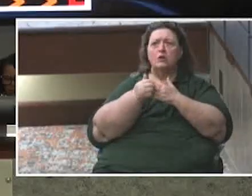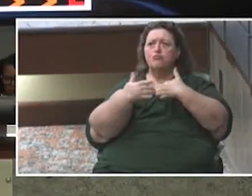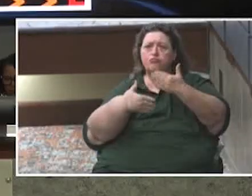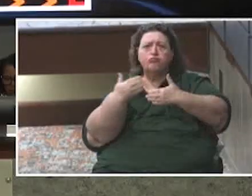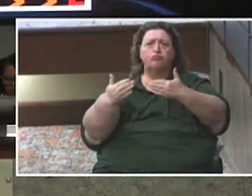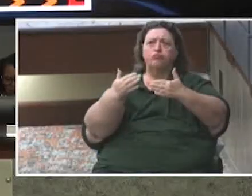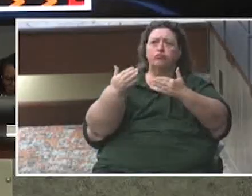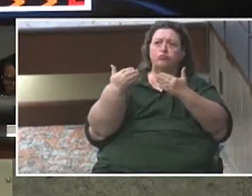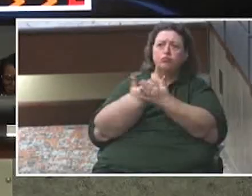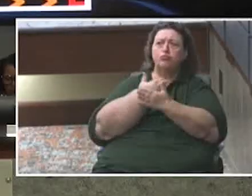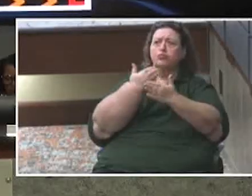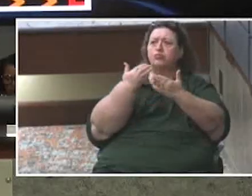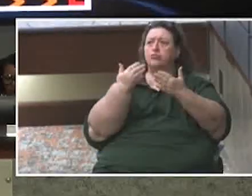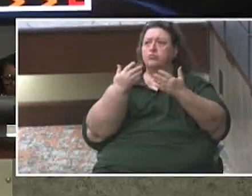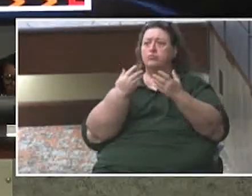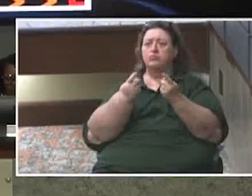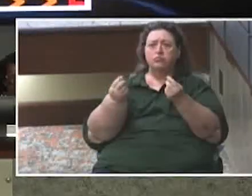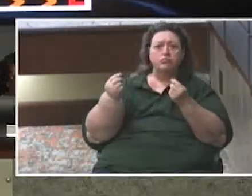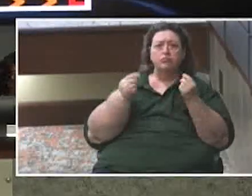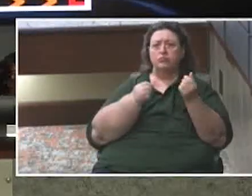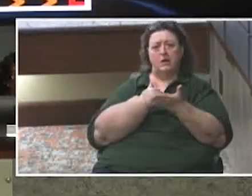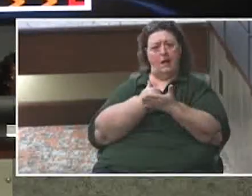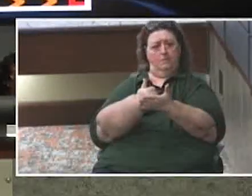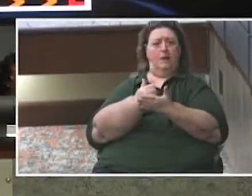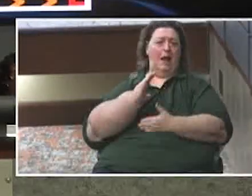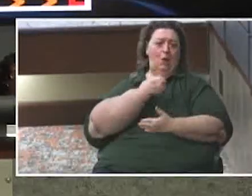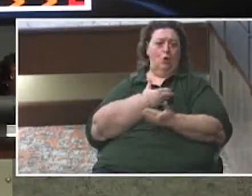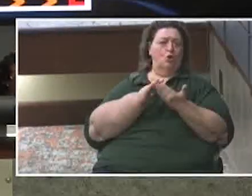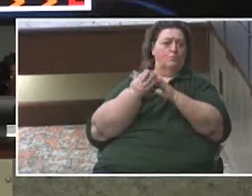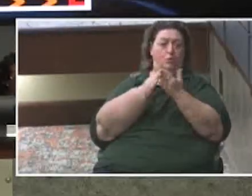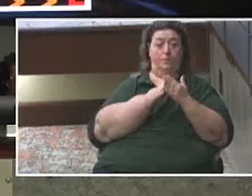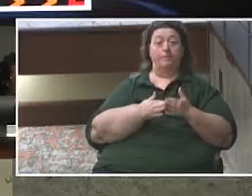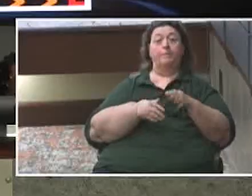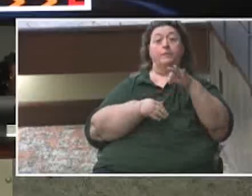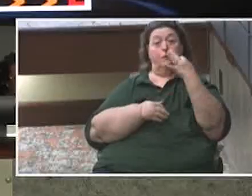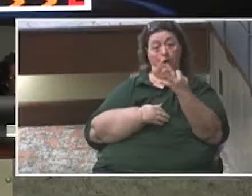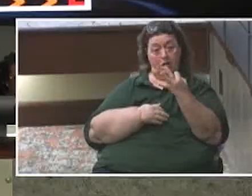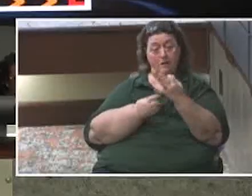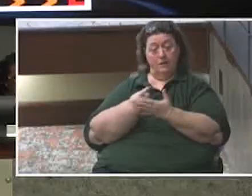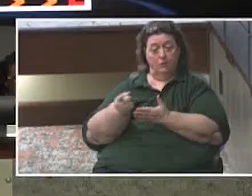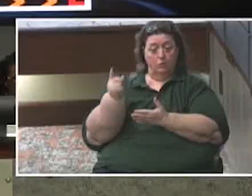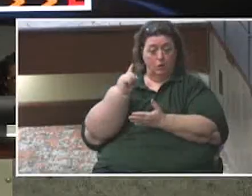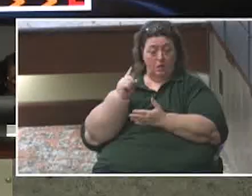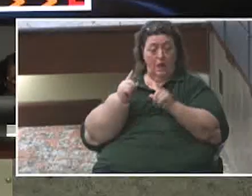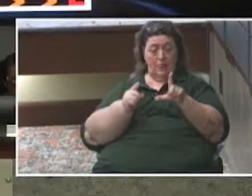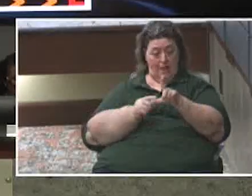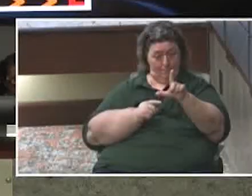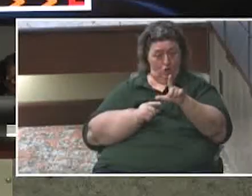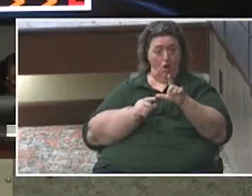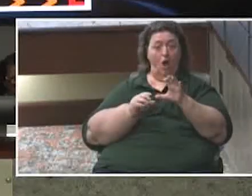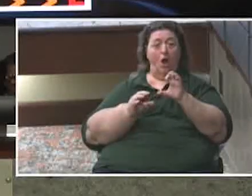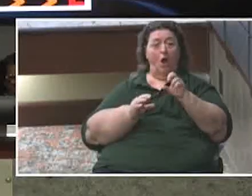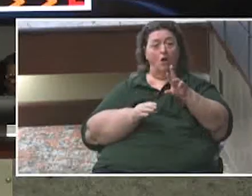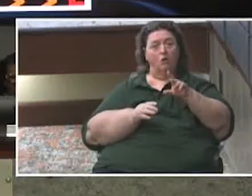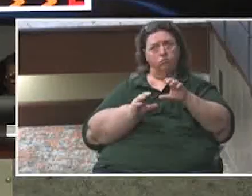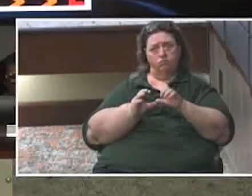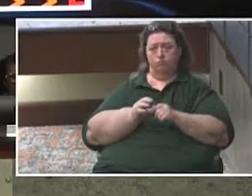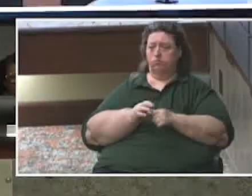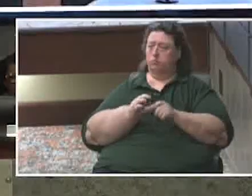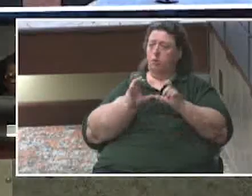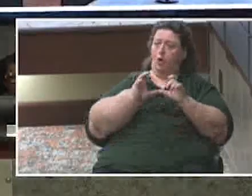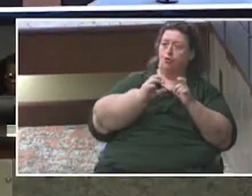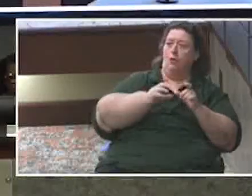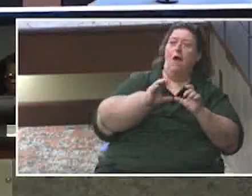community. And on Friday of last week, Our Library and Cultural Enrichment Department,